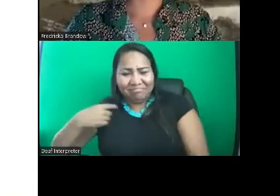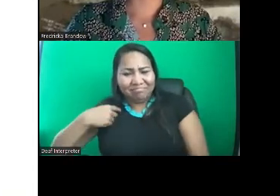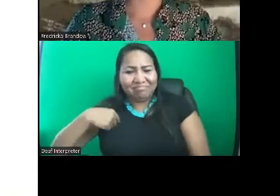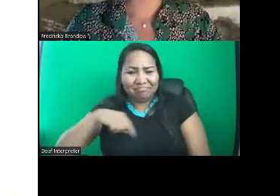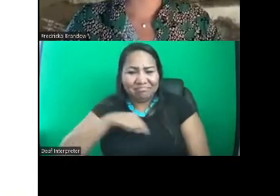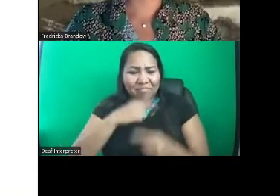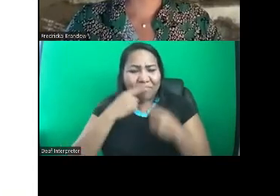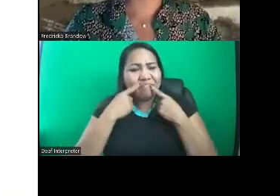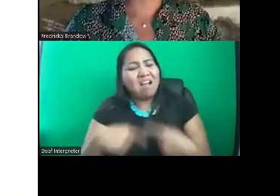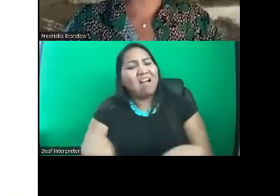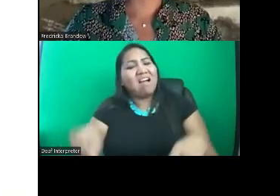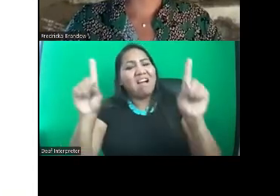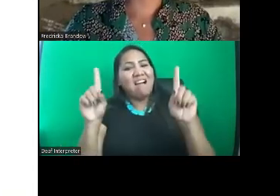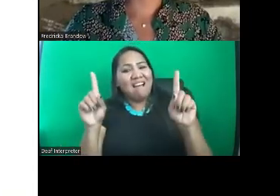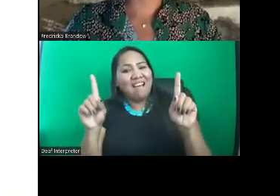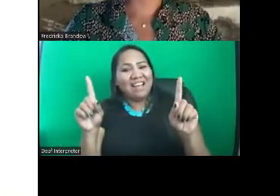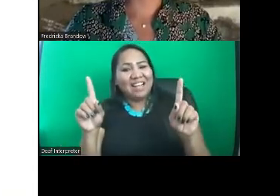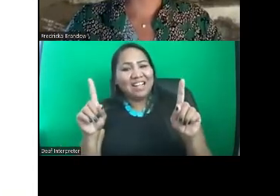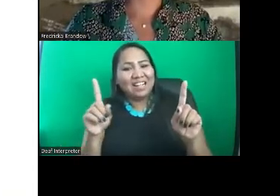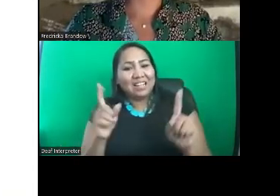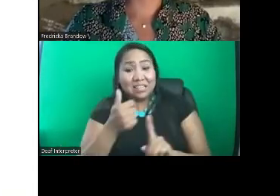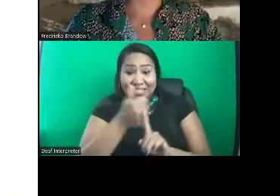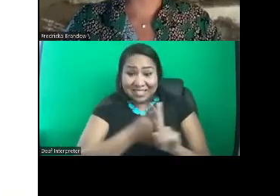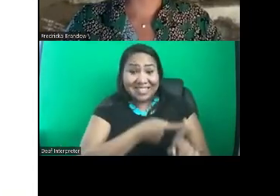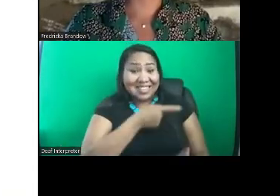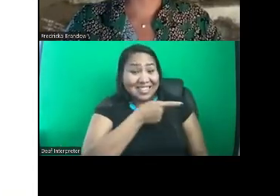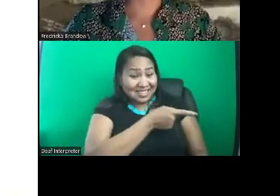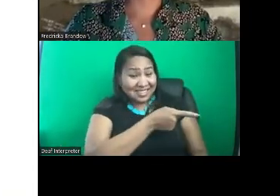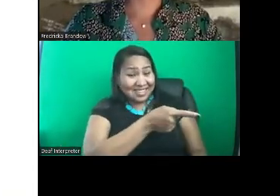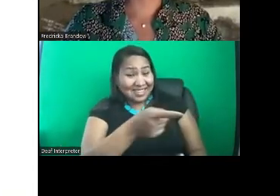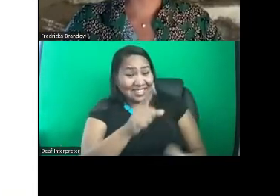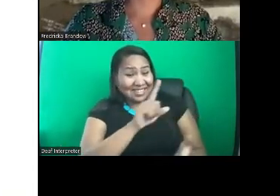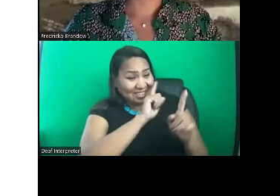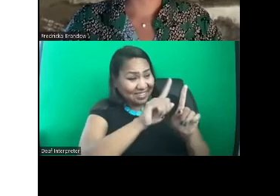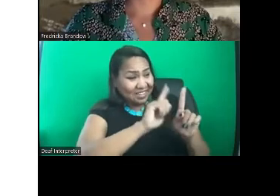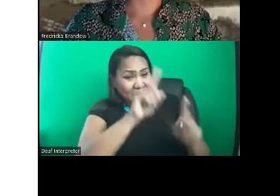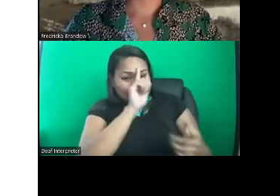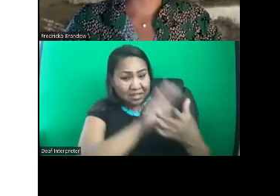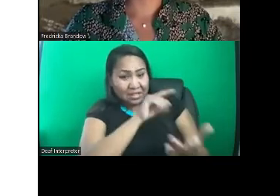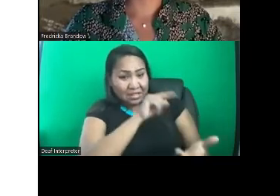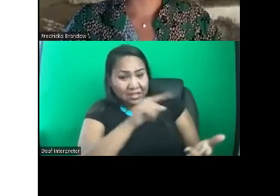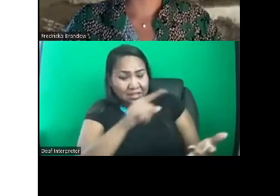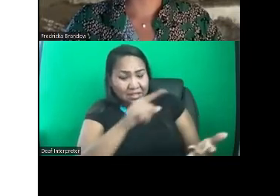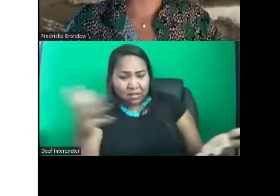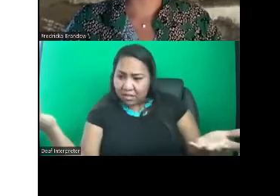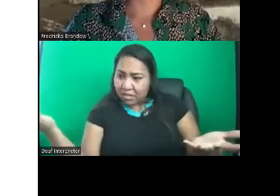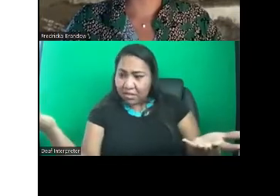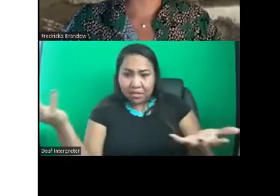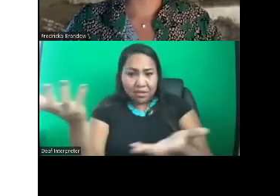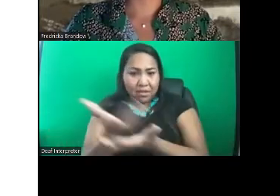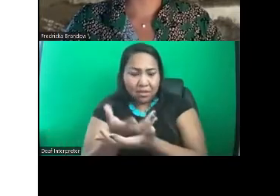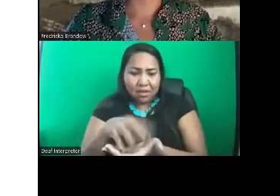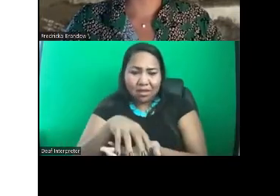that, and then use them as mentoring in a general way in